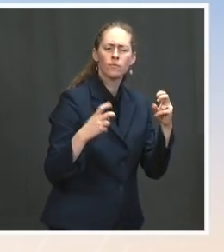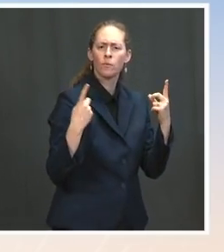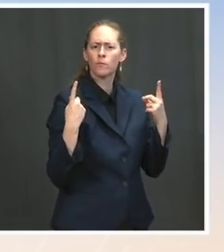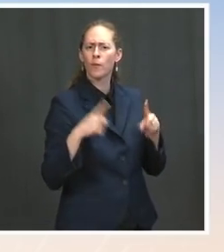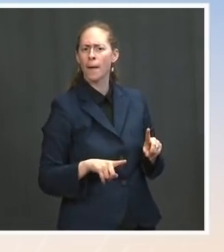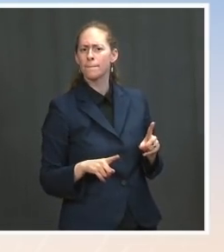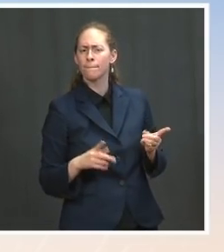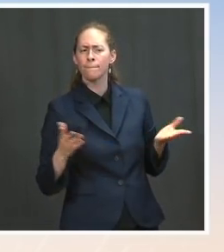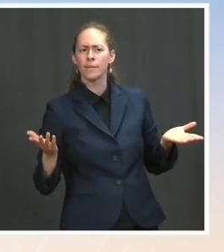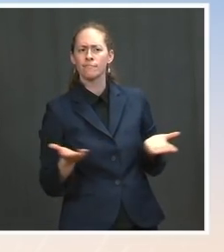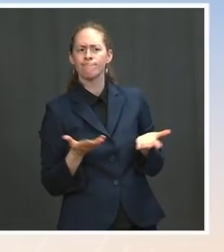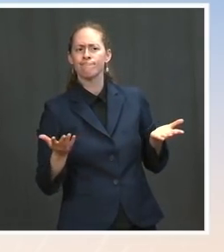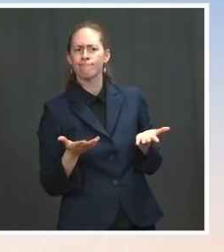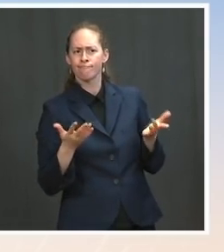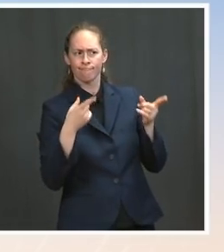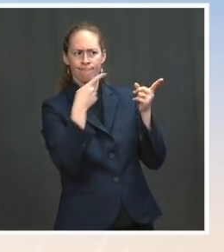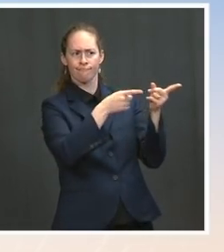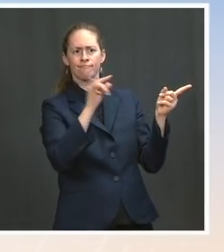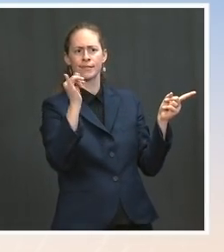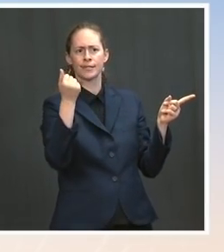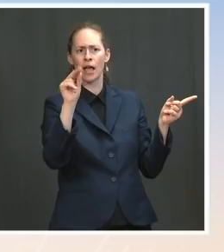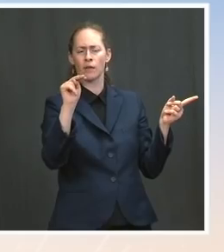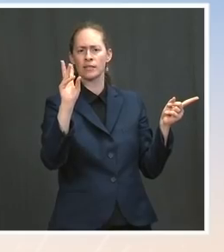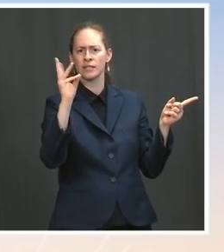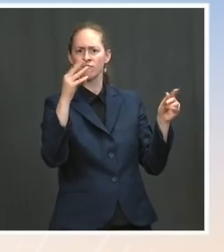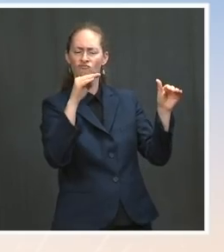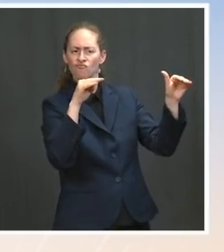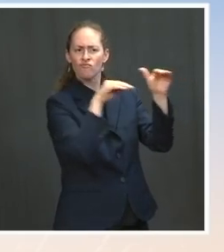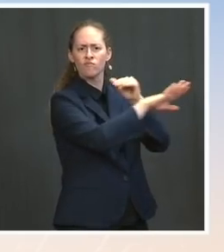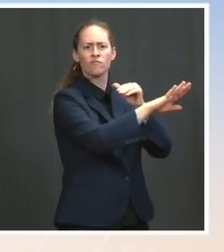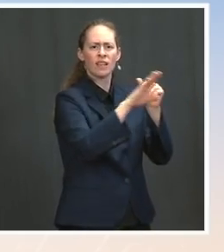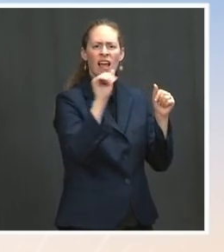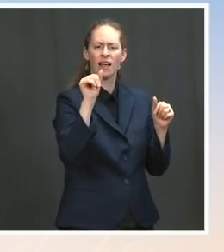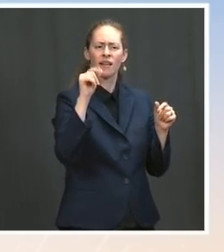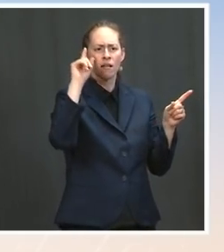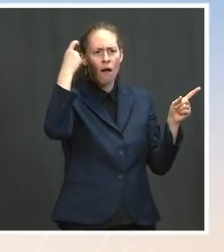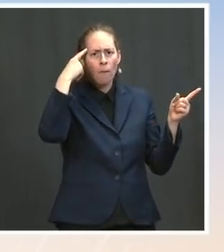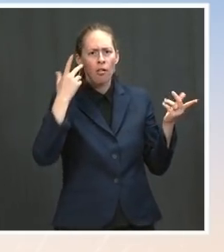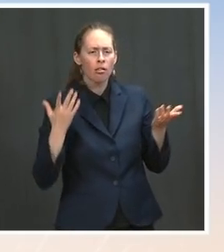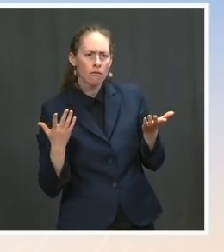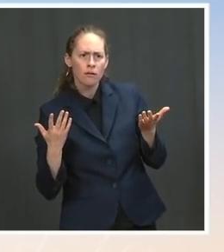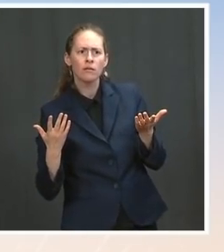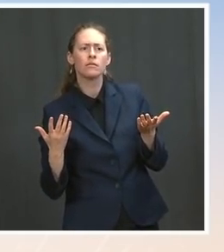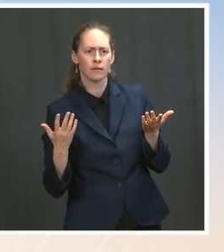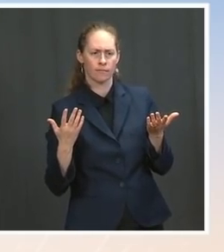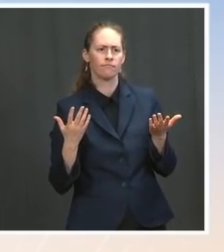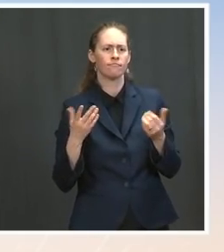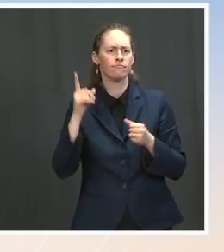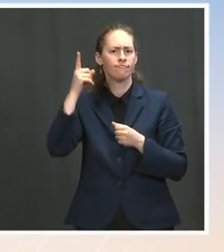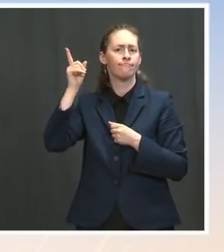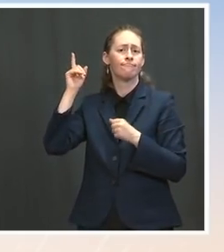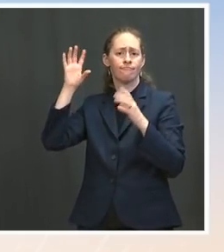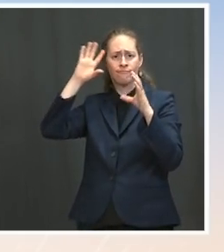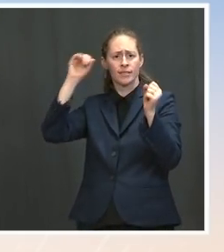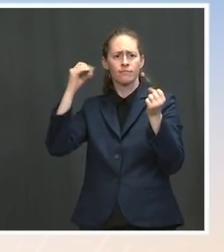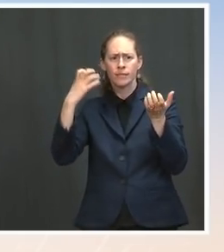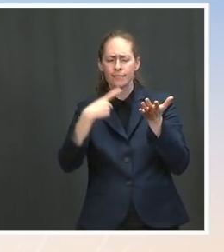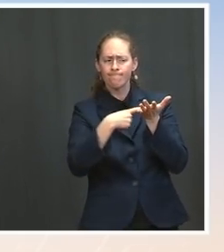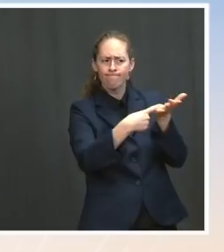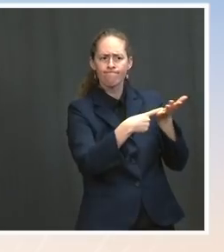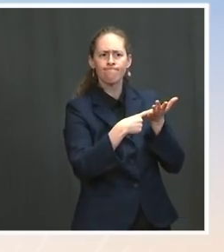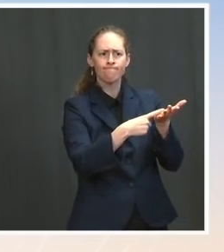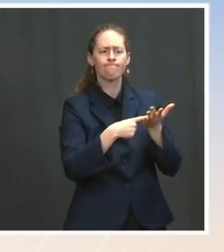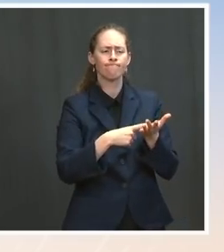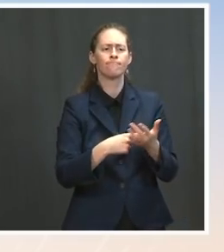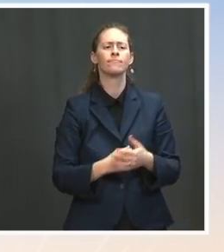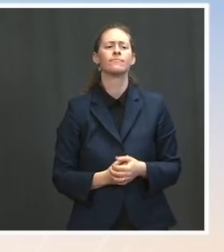to talk with members of Congress about how to approach that moving forward. As you all know, no president can wave